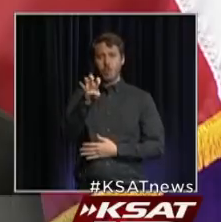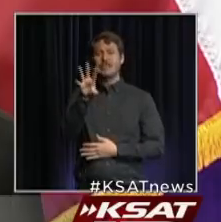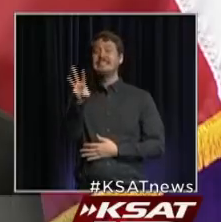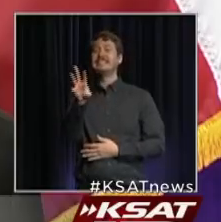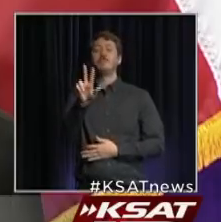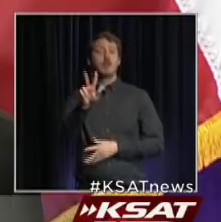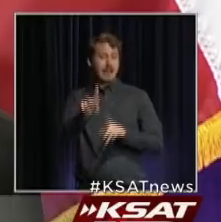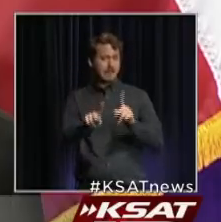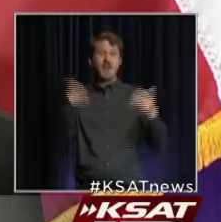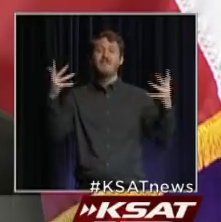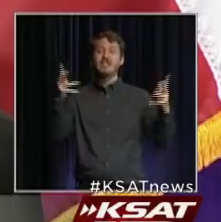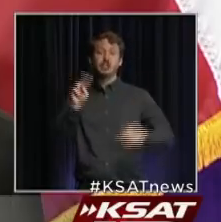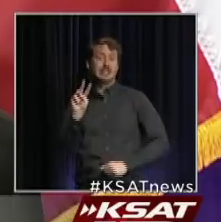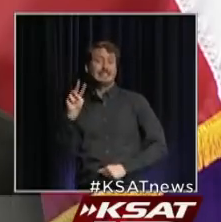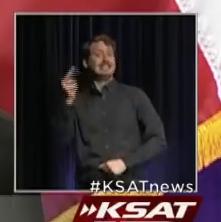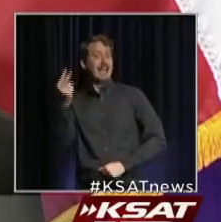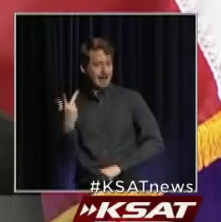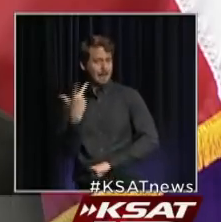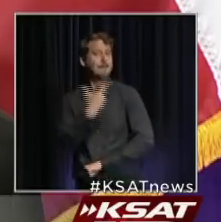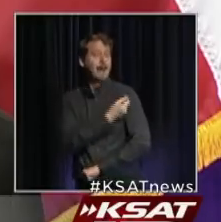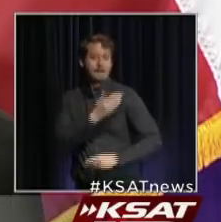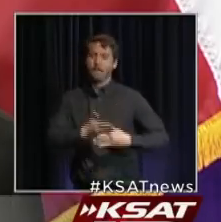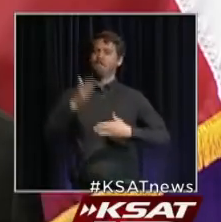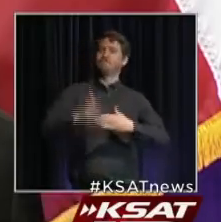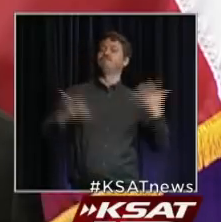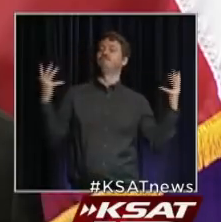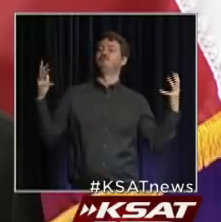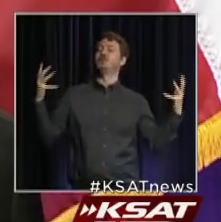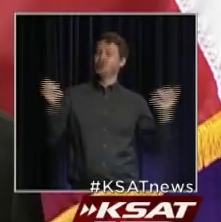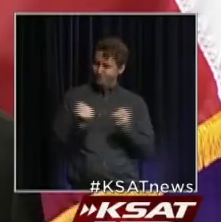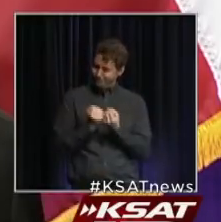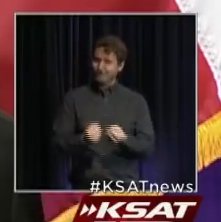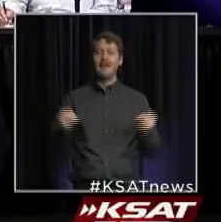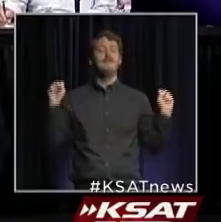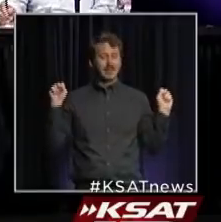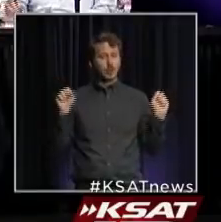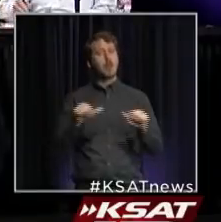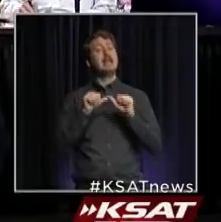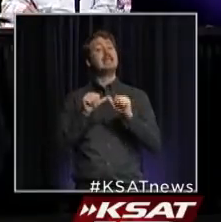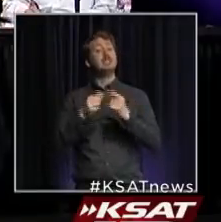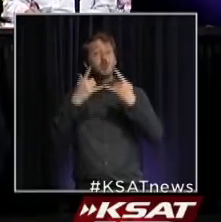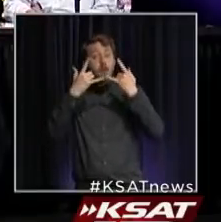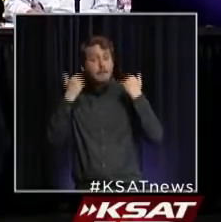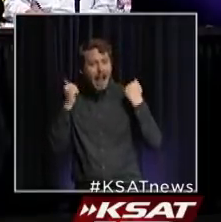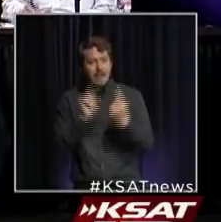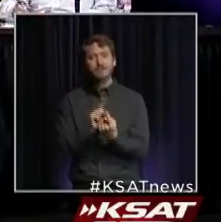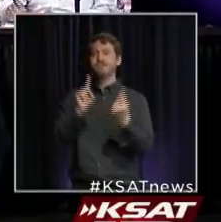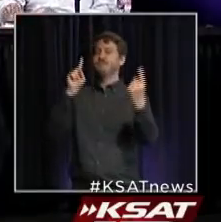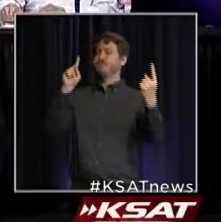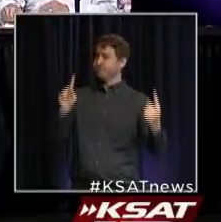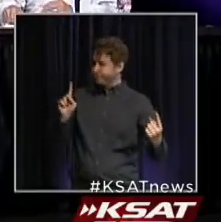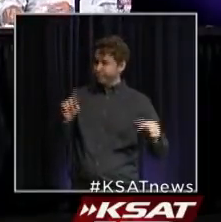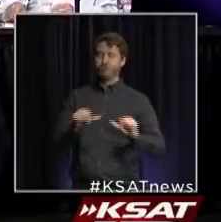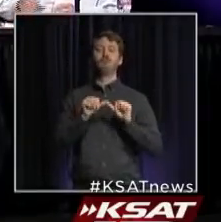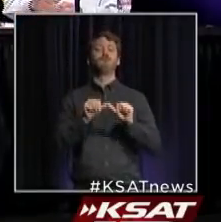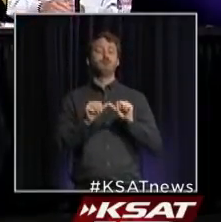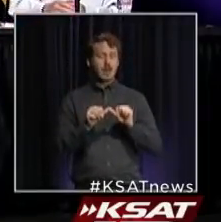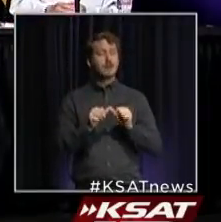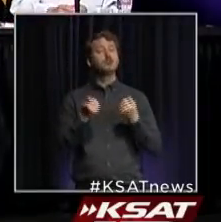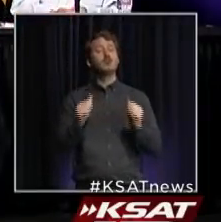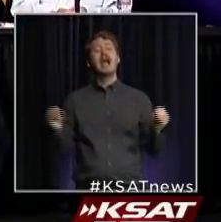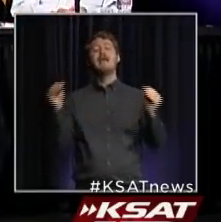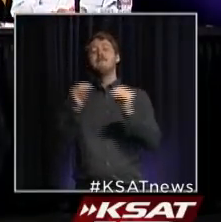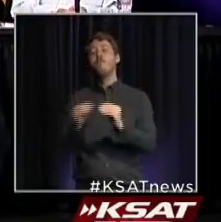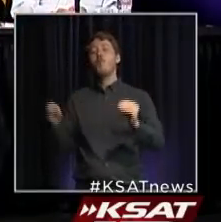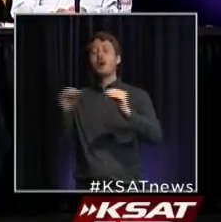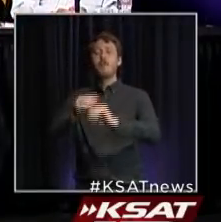233,463 people who are fully vaccinated in our community. So let's continue to wear our masks and social distance as we work to get more people